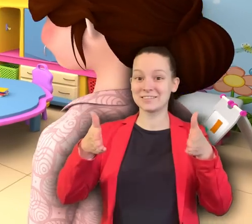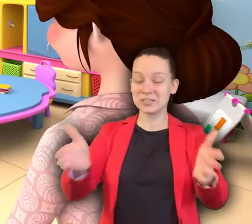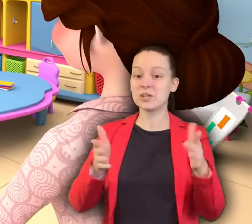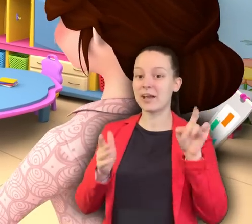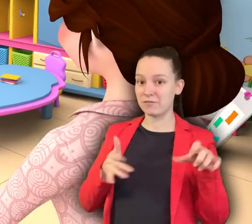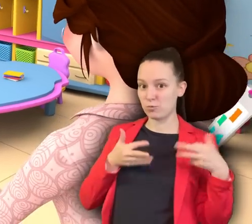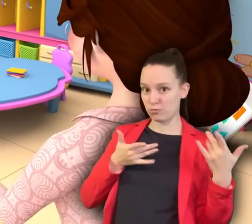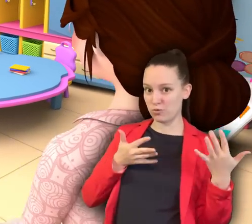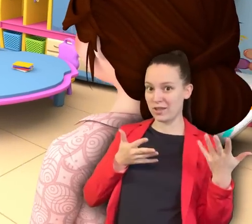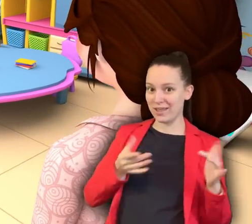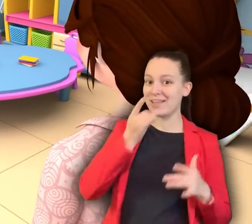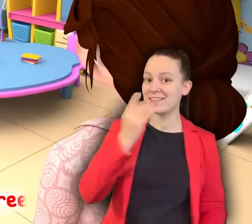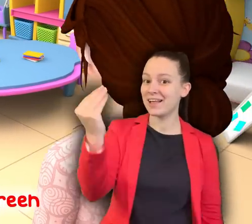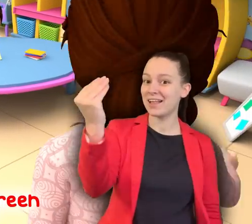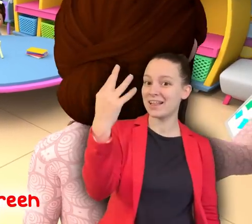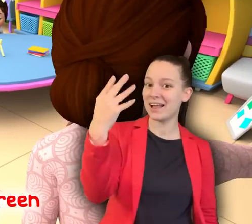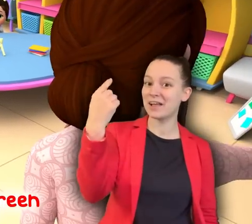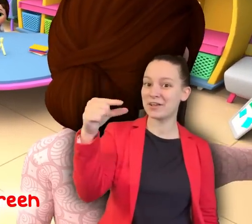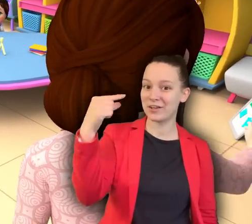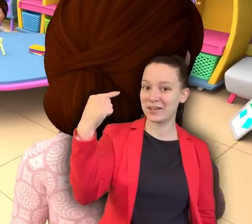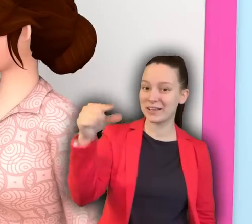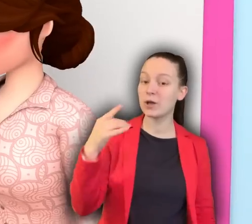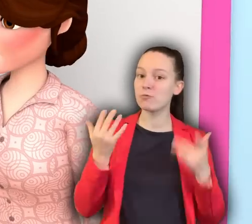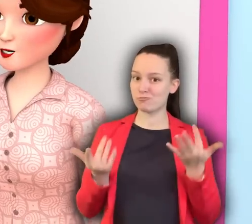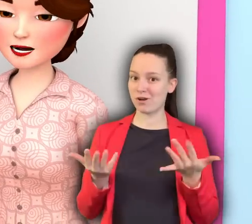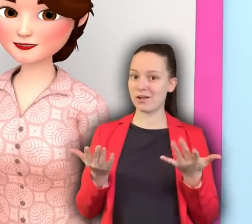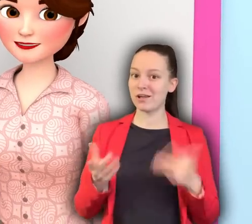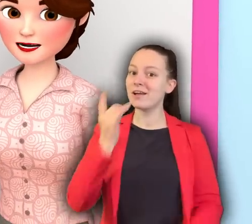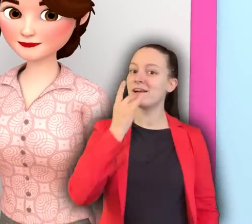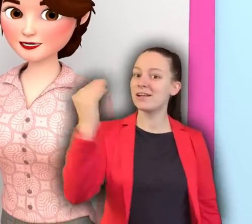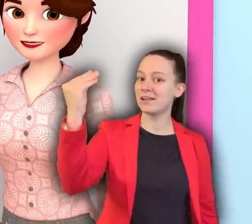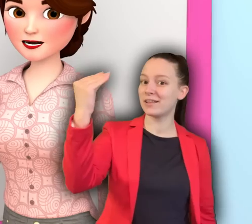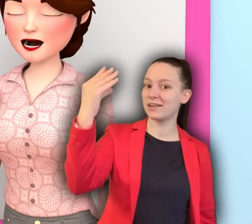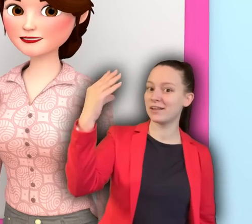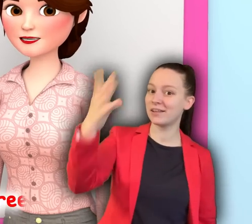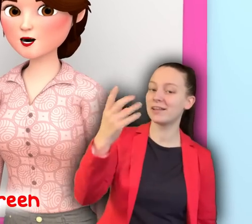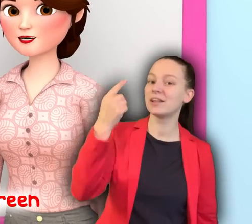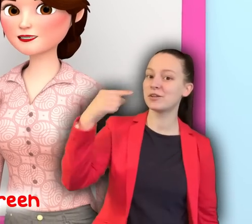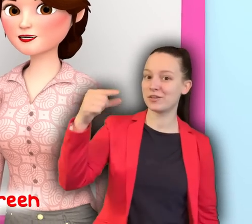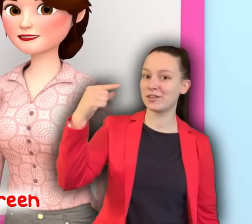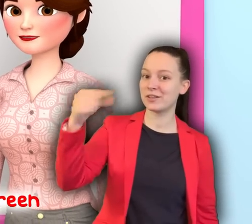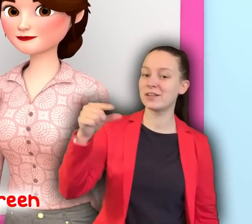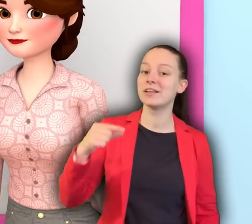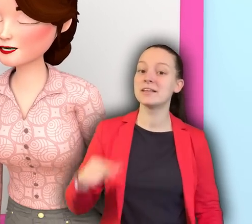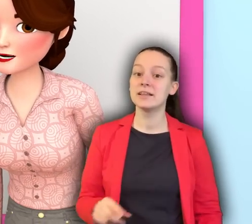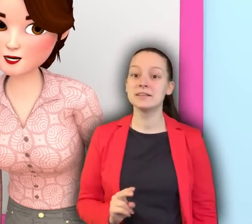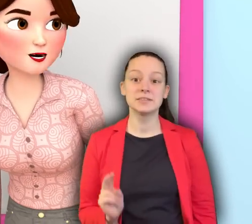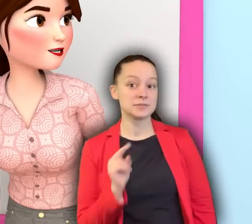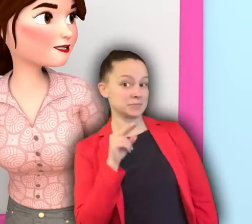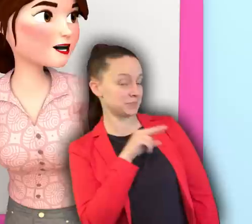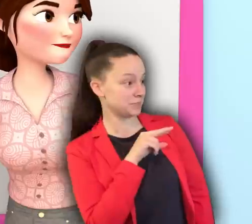better wait up till the light goes green better wait up till the light goes green